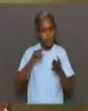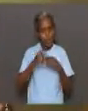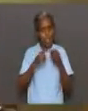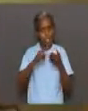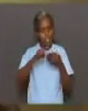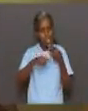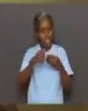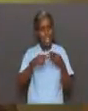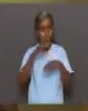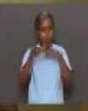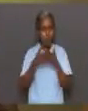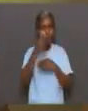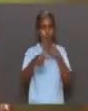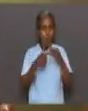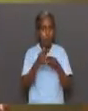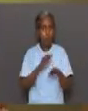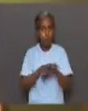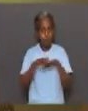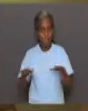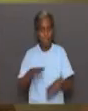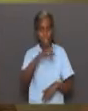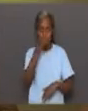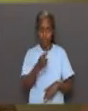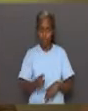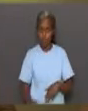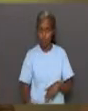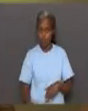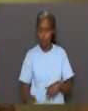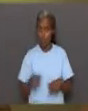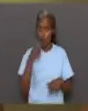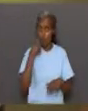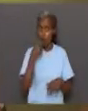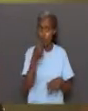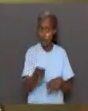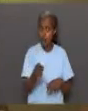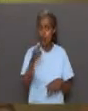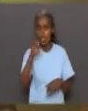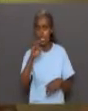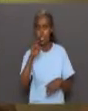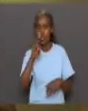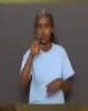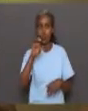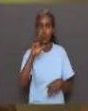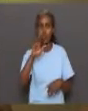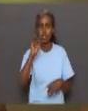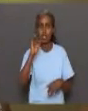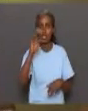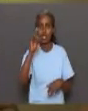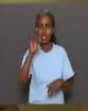learning all about plane geometry, also called Euclidean